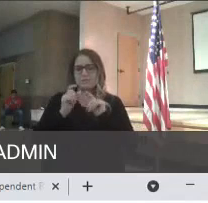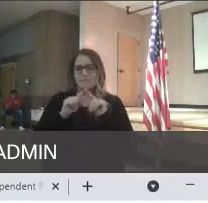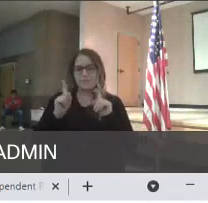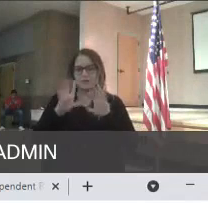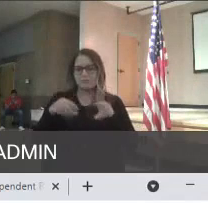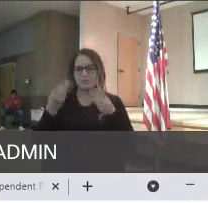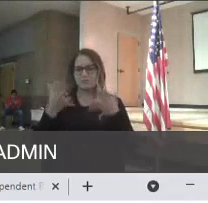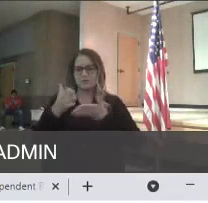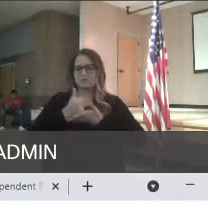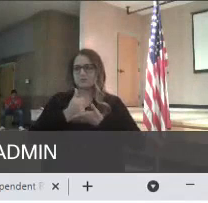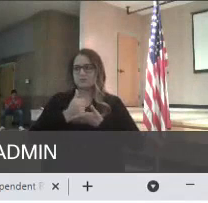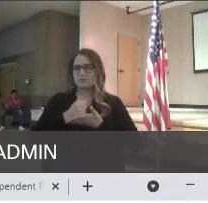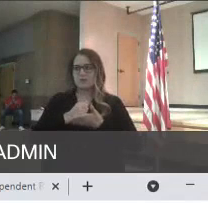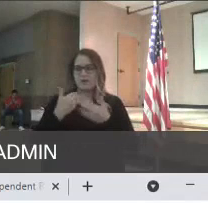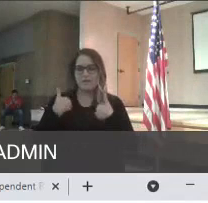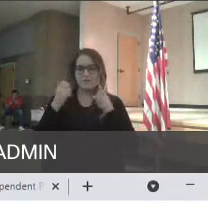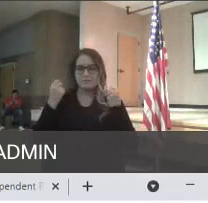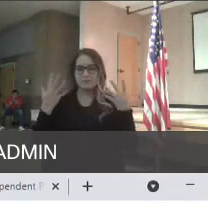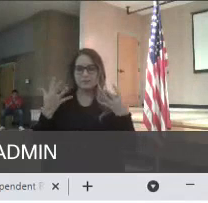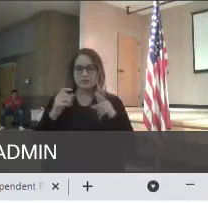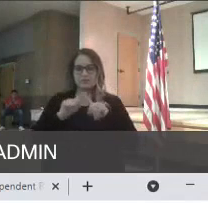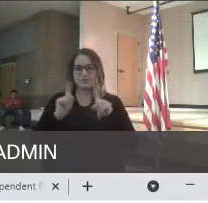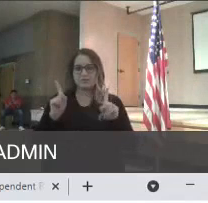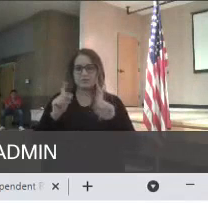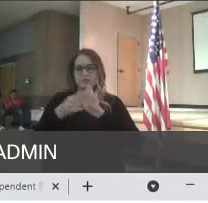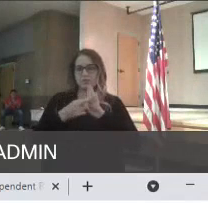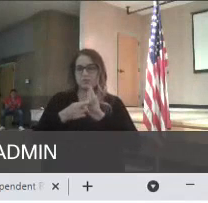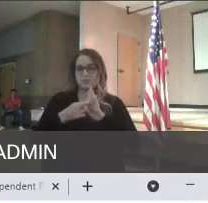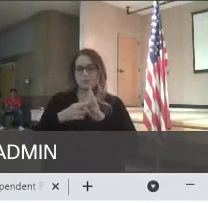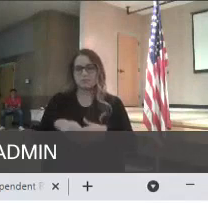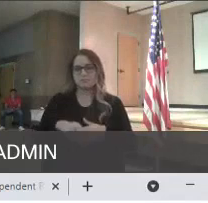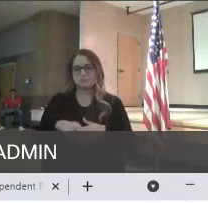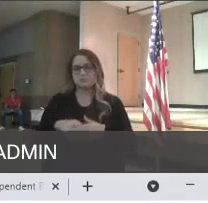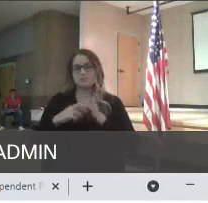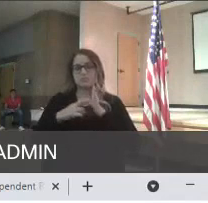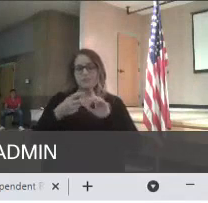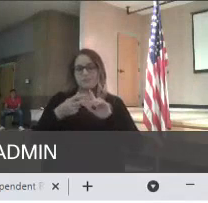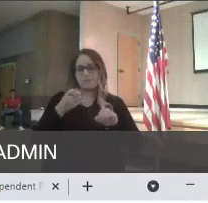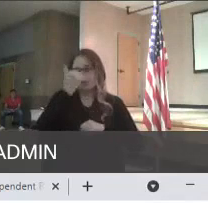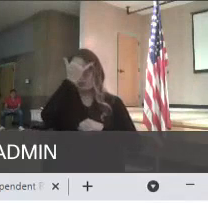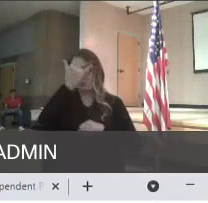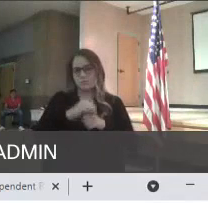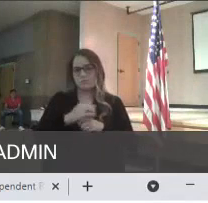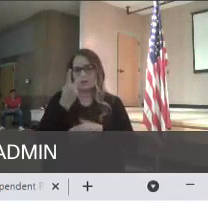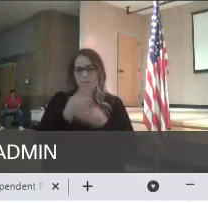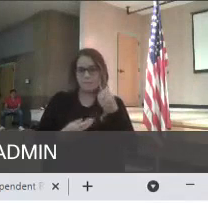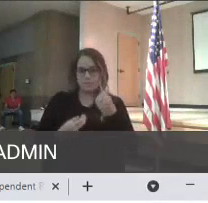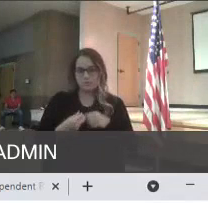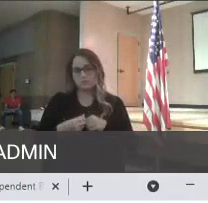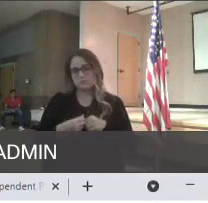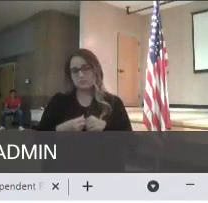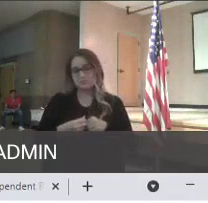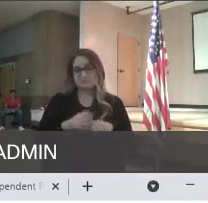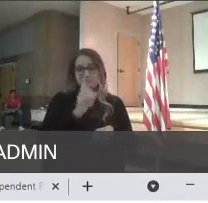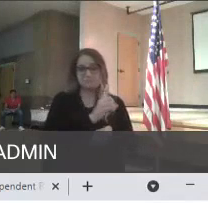us an opportunity to have multiple representation out of Yuma, both in the